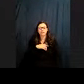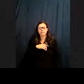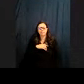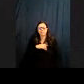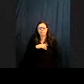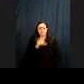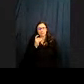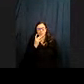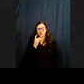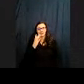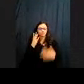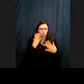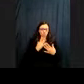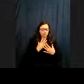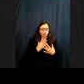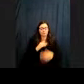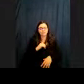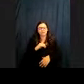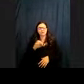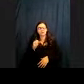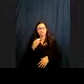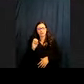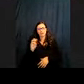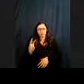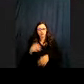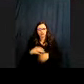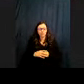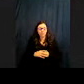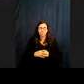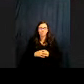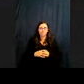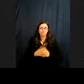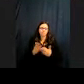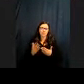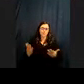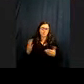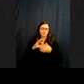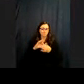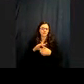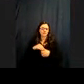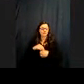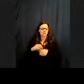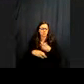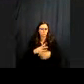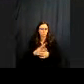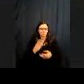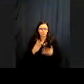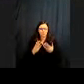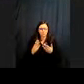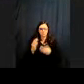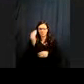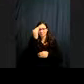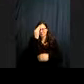light and darkness and shadow, the elements in the world, and maybe just consciousness